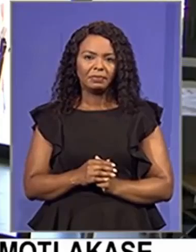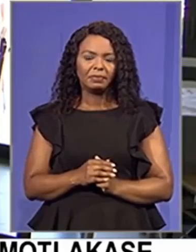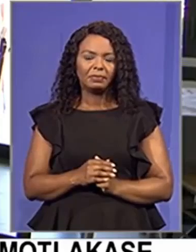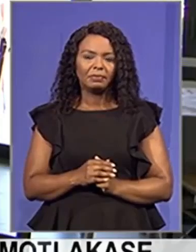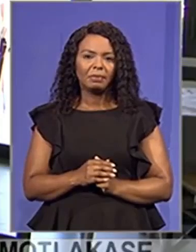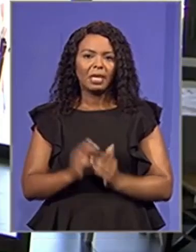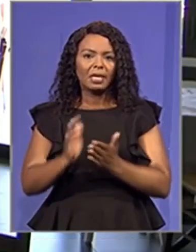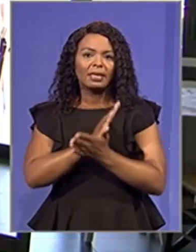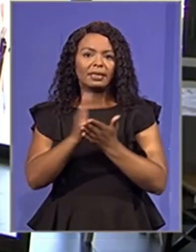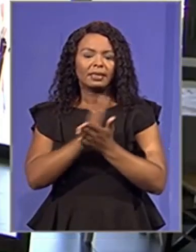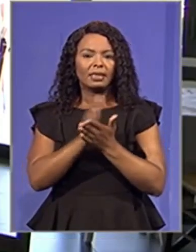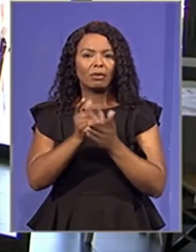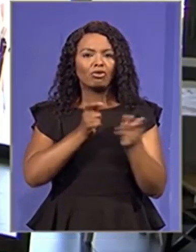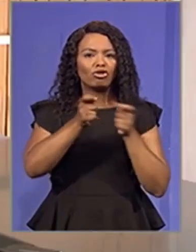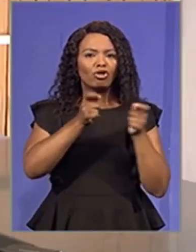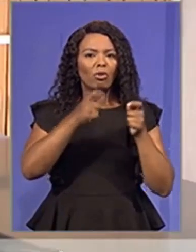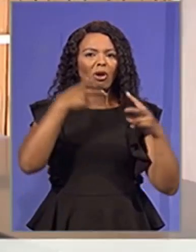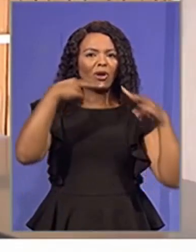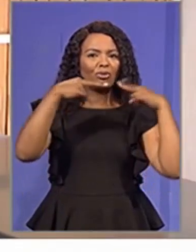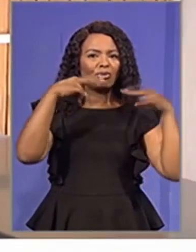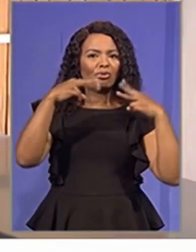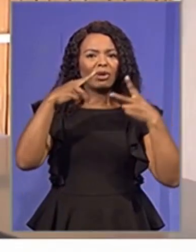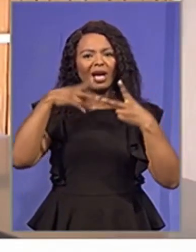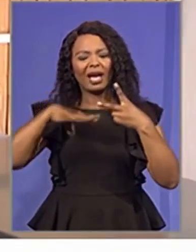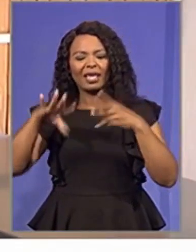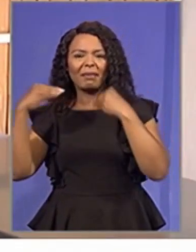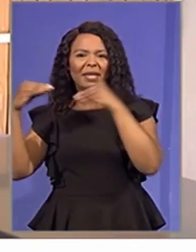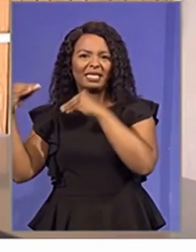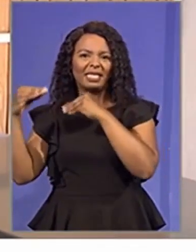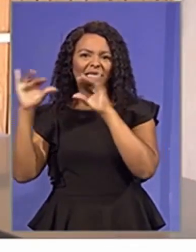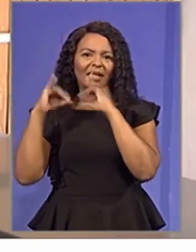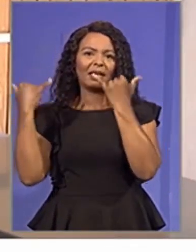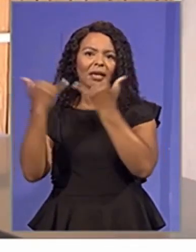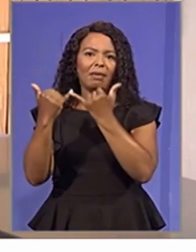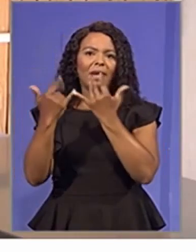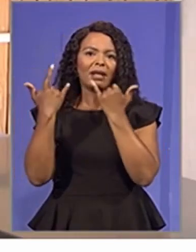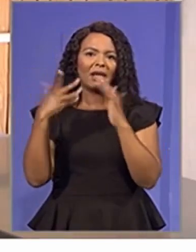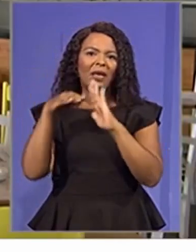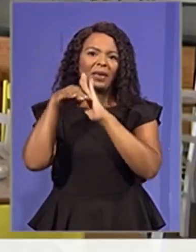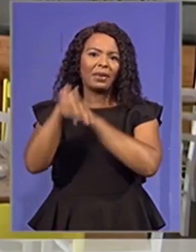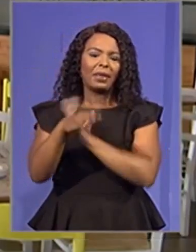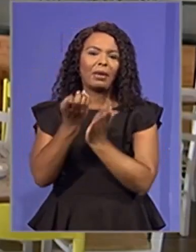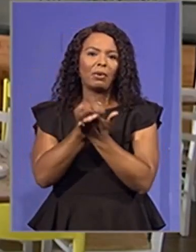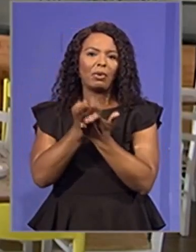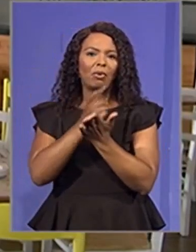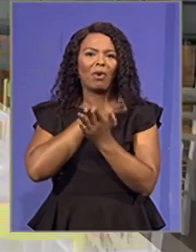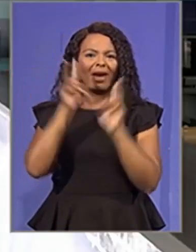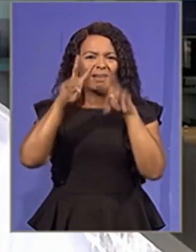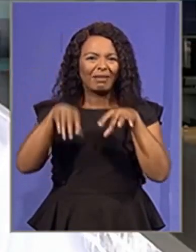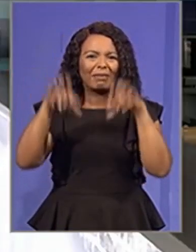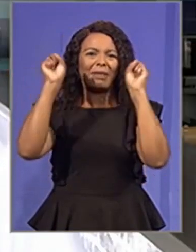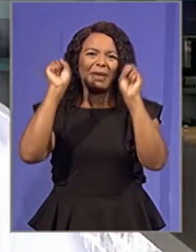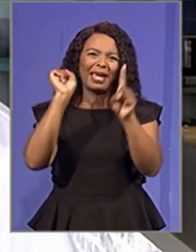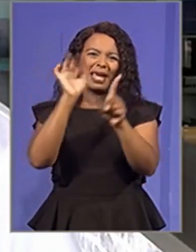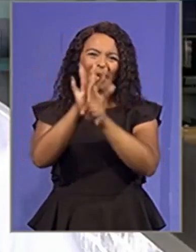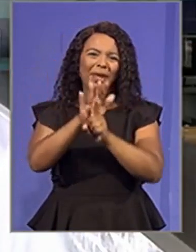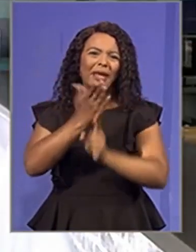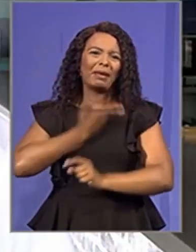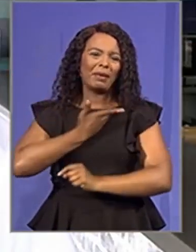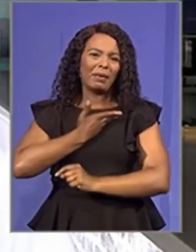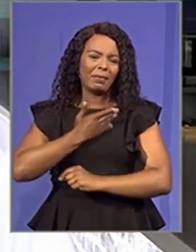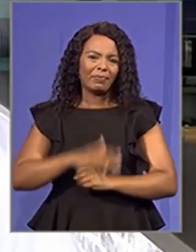a mang a mabenkele a dijo le dikgwebo tse ding a lahlelwa ke kuno ka lebaka la mokgahlelo hodimo wa kimollo ya motlakase. You can't make money when